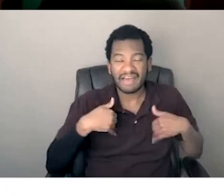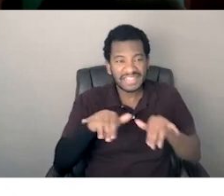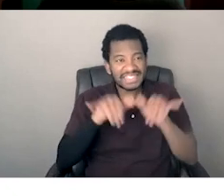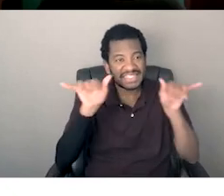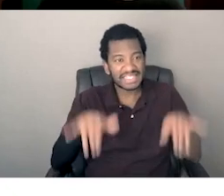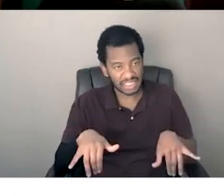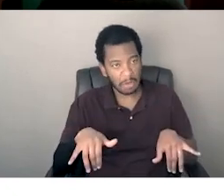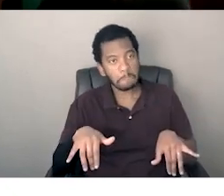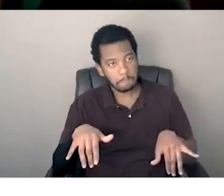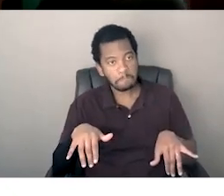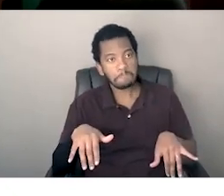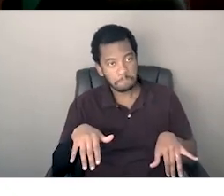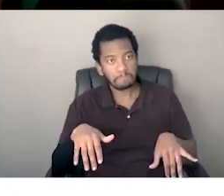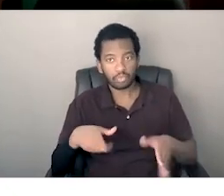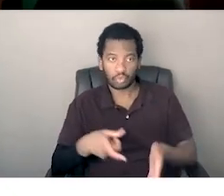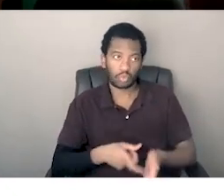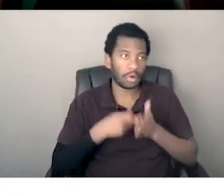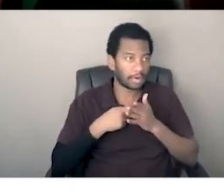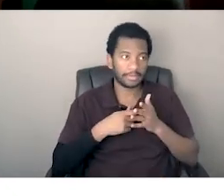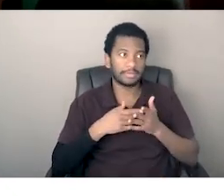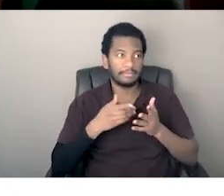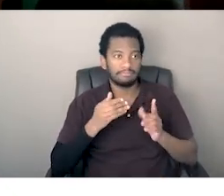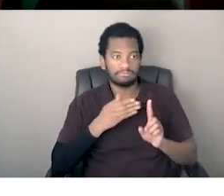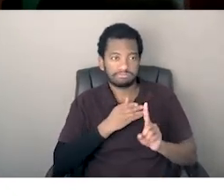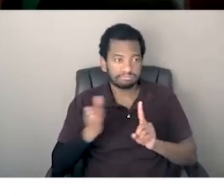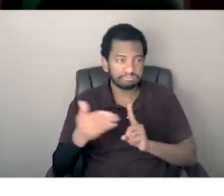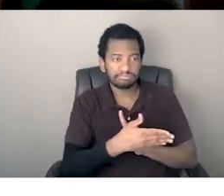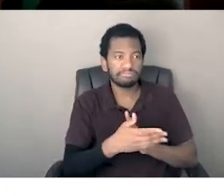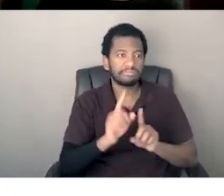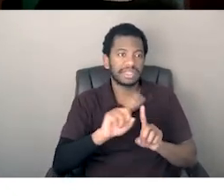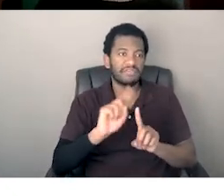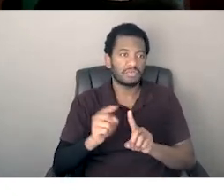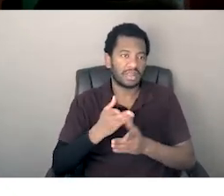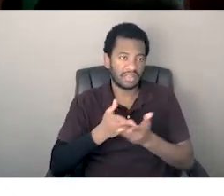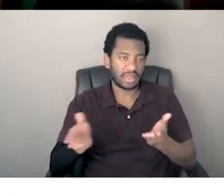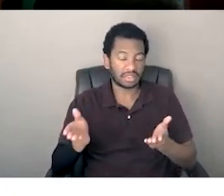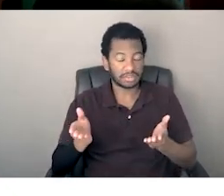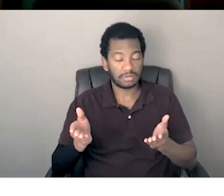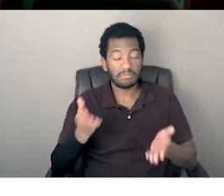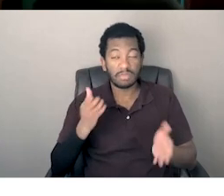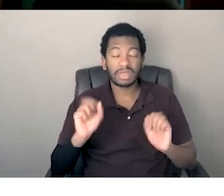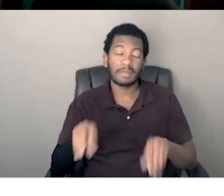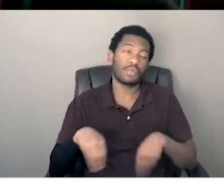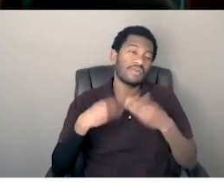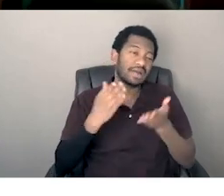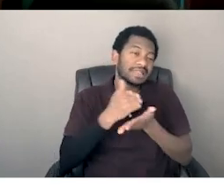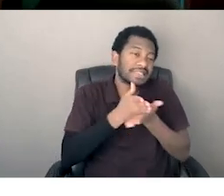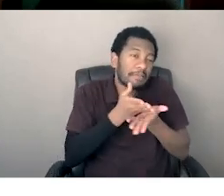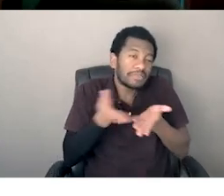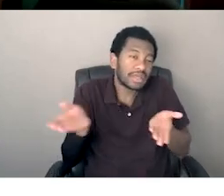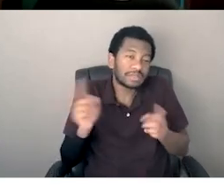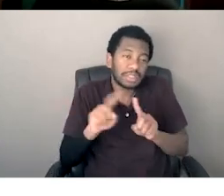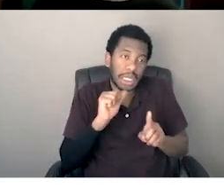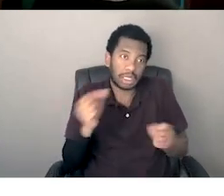some things, which makes things better, but it might not be exactly what they need and want. And so how can we